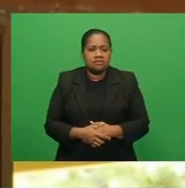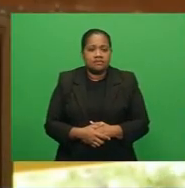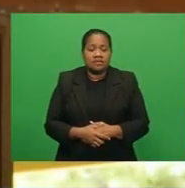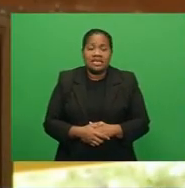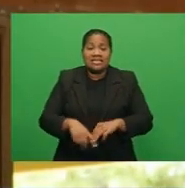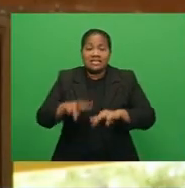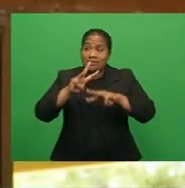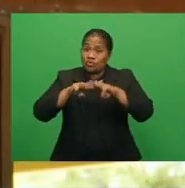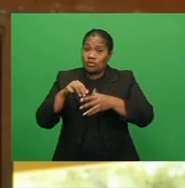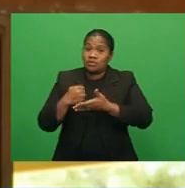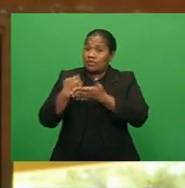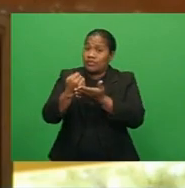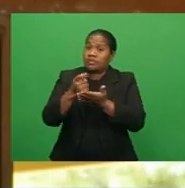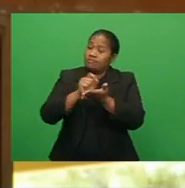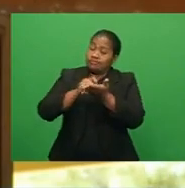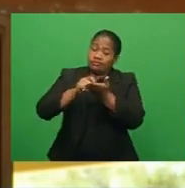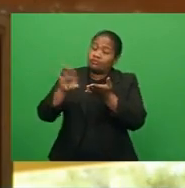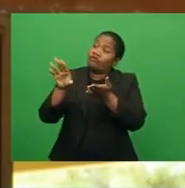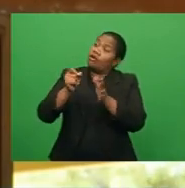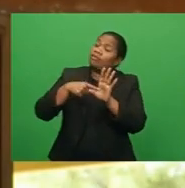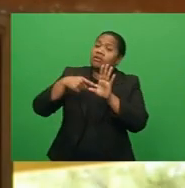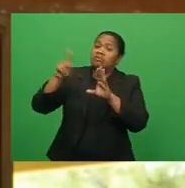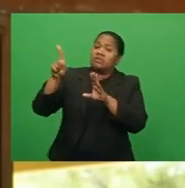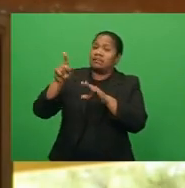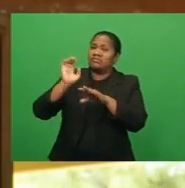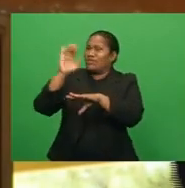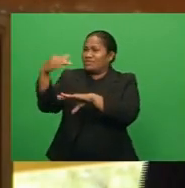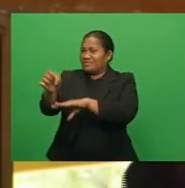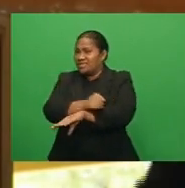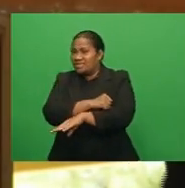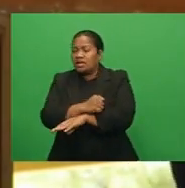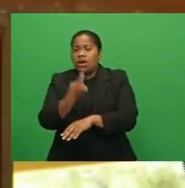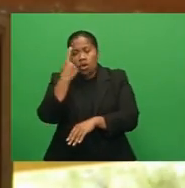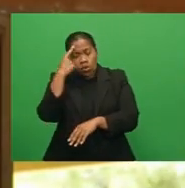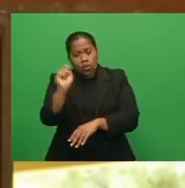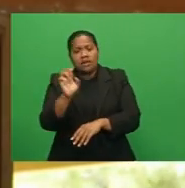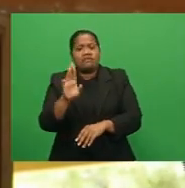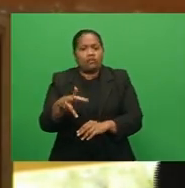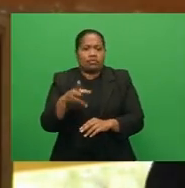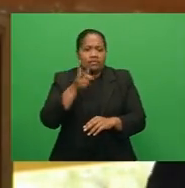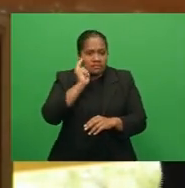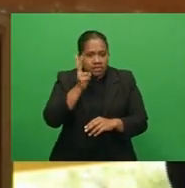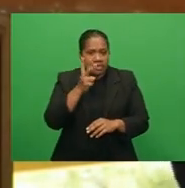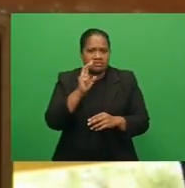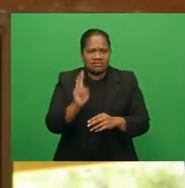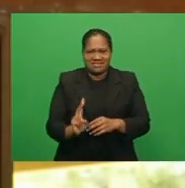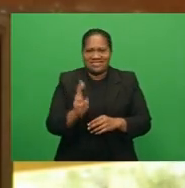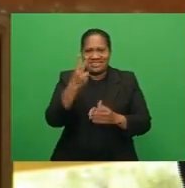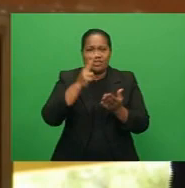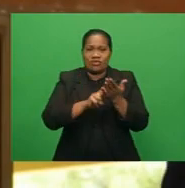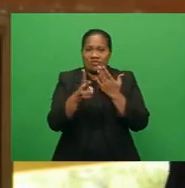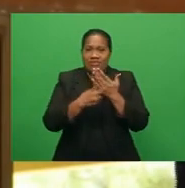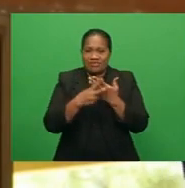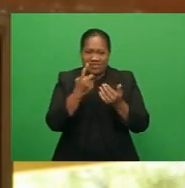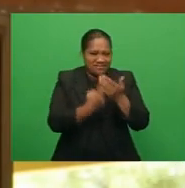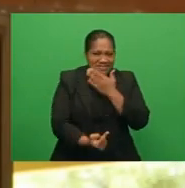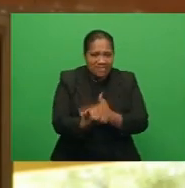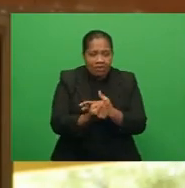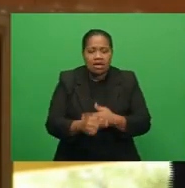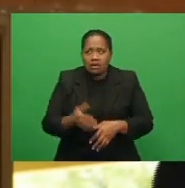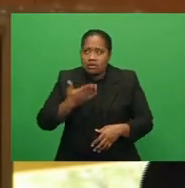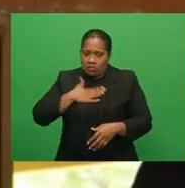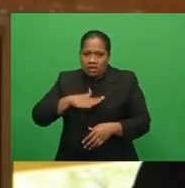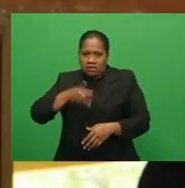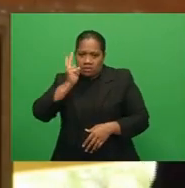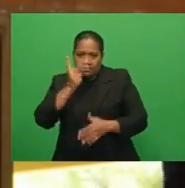SEDELPA supporters are writing from outside, calling for a repeat of the 2nd November incident. You must be aware of these talks. They